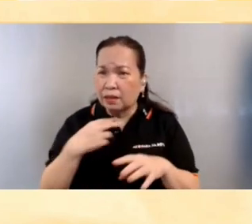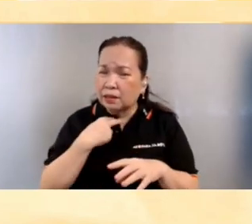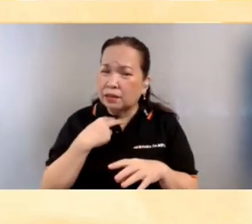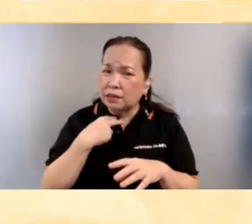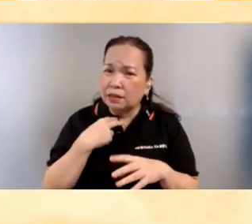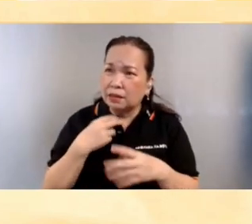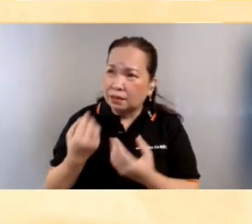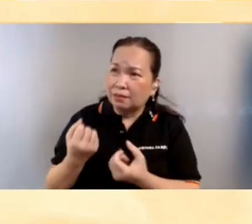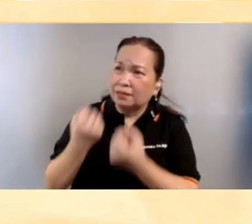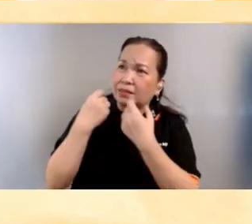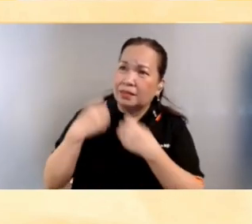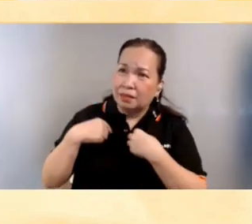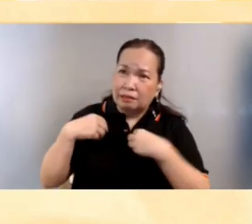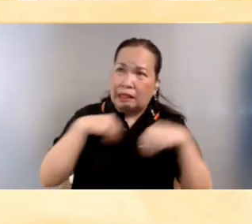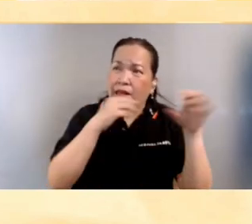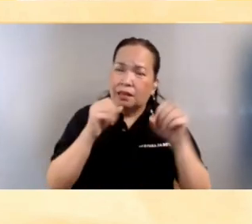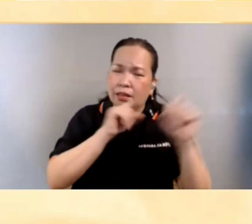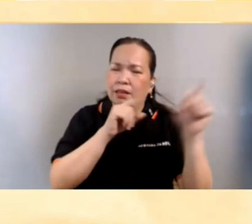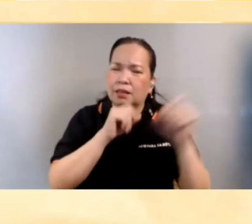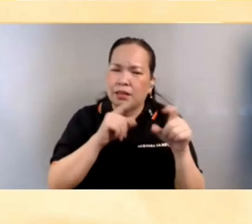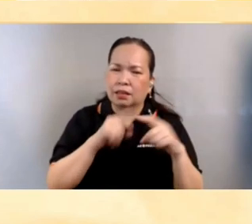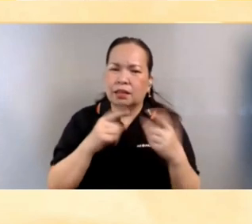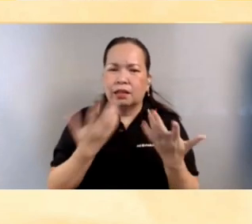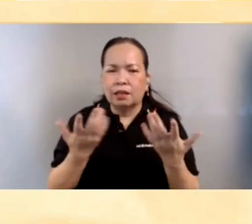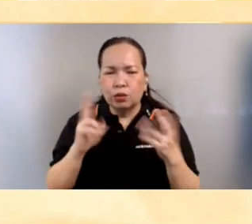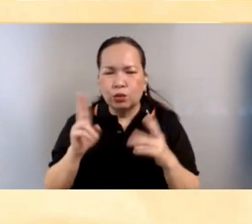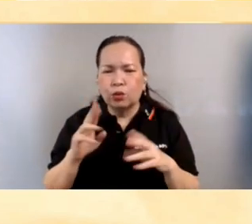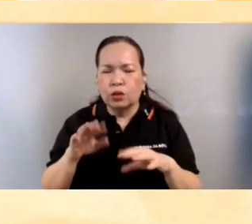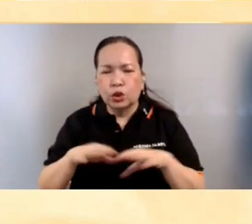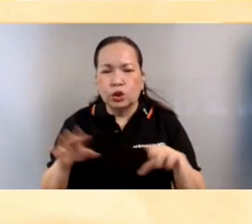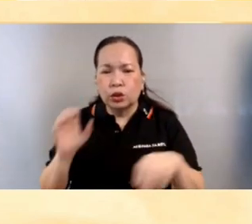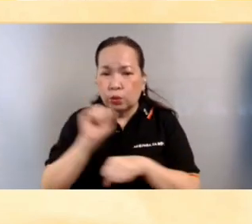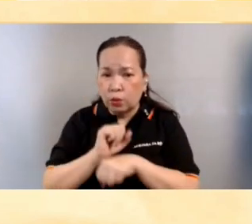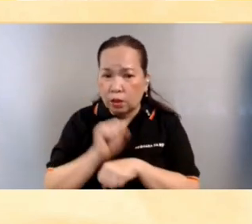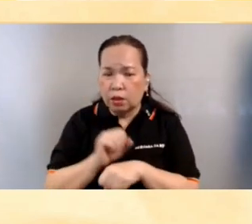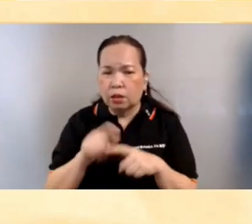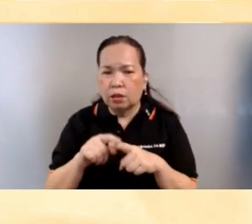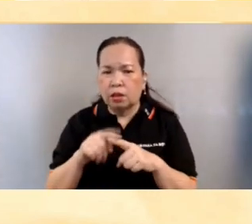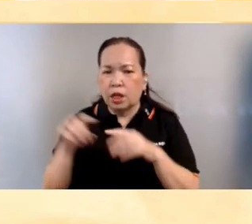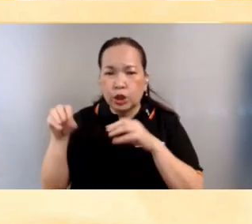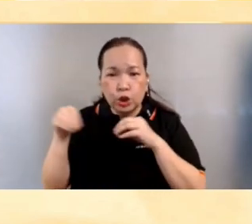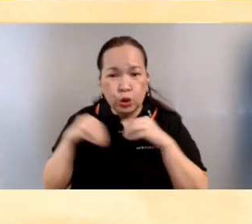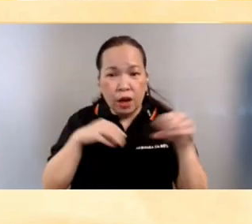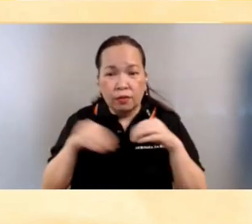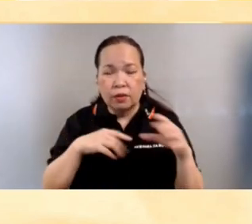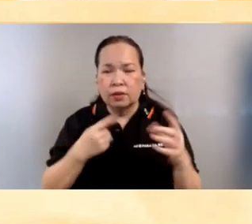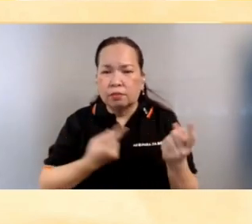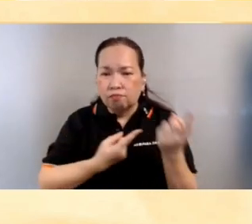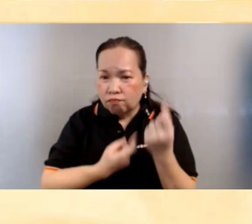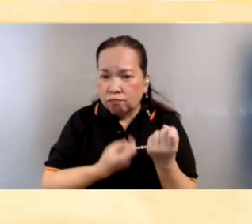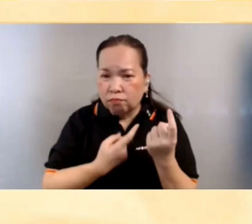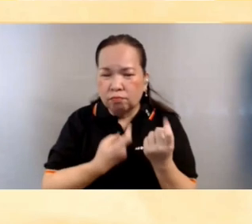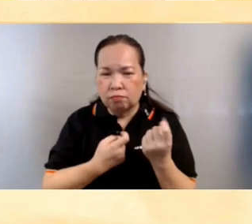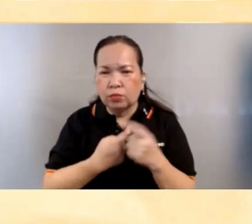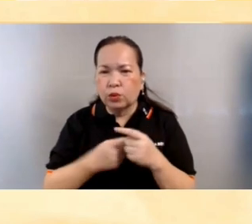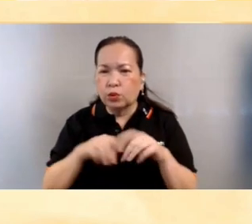risk of child labor, exploitation, trafficking, and even prostitution. Children would take up jobs